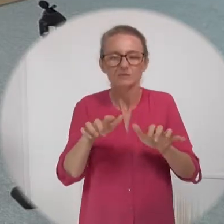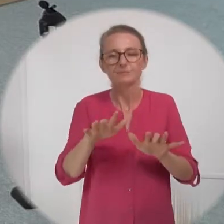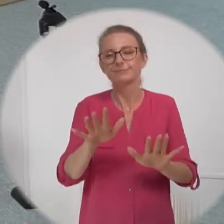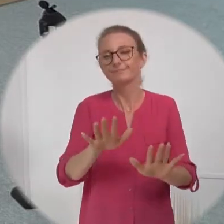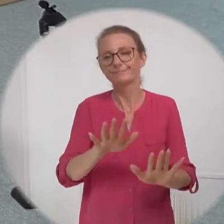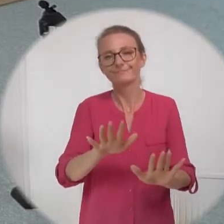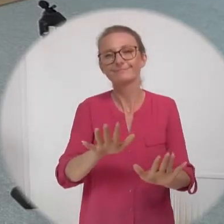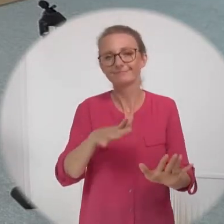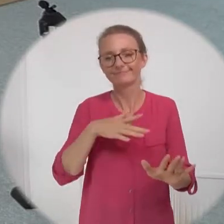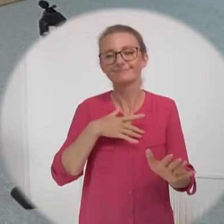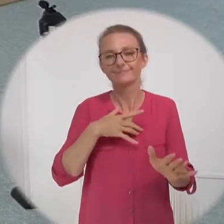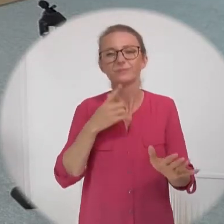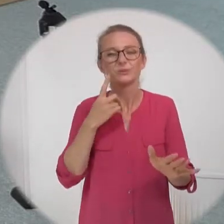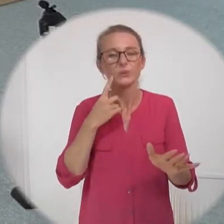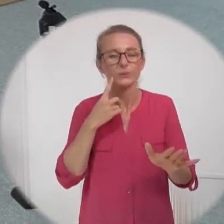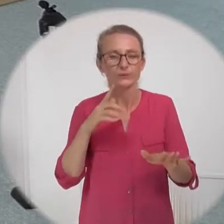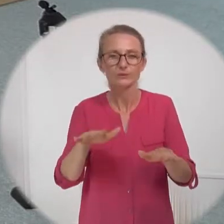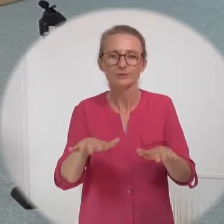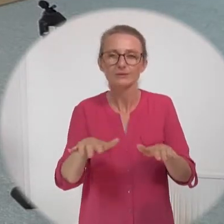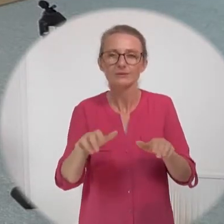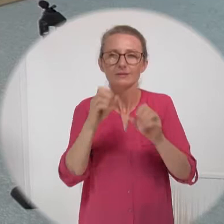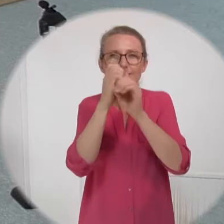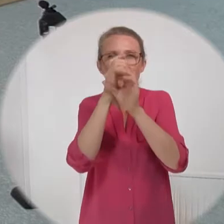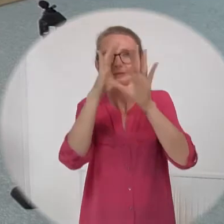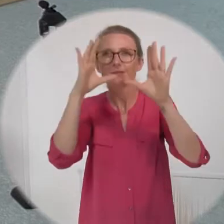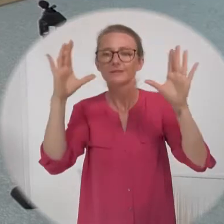standing on soft sand.